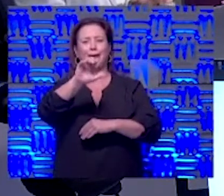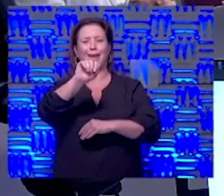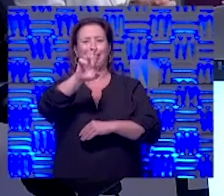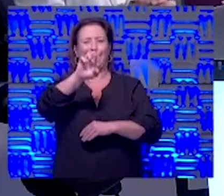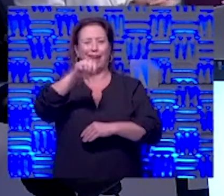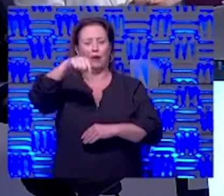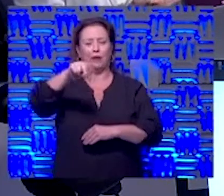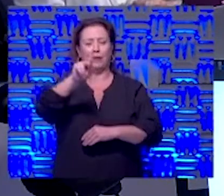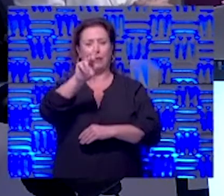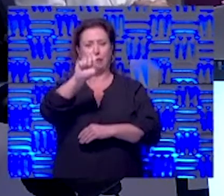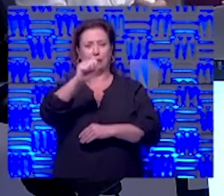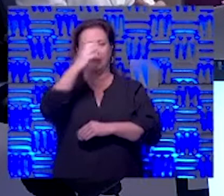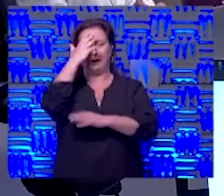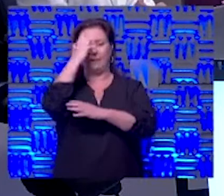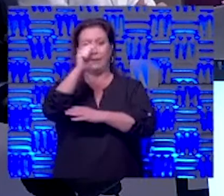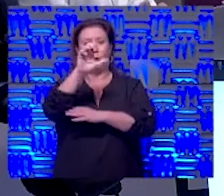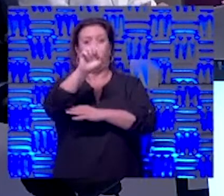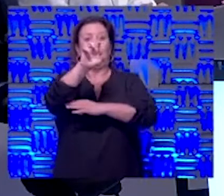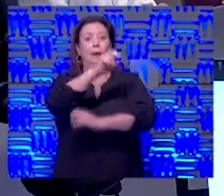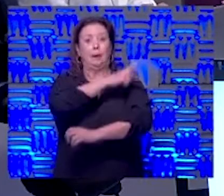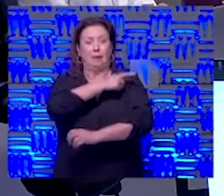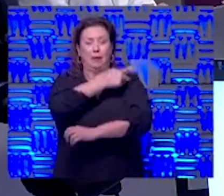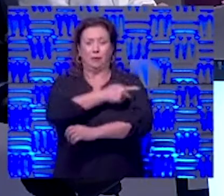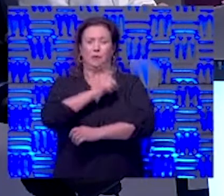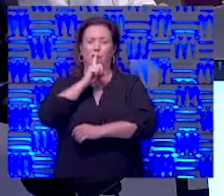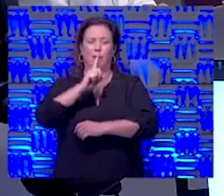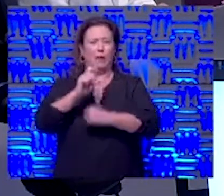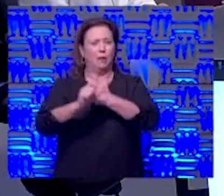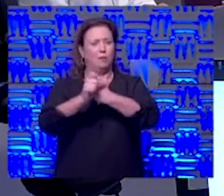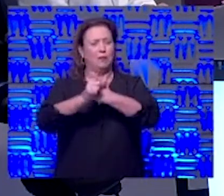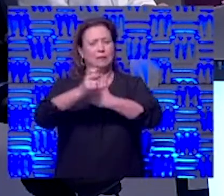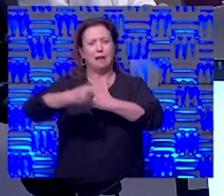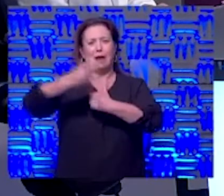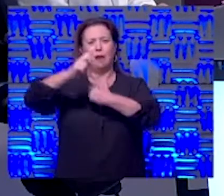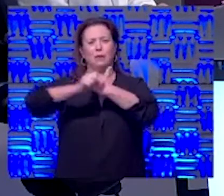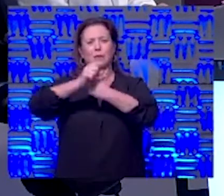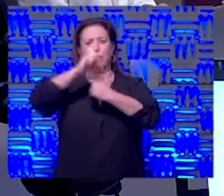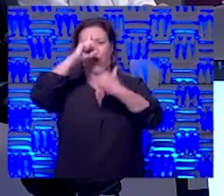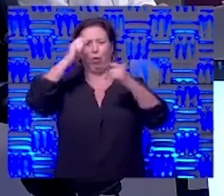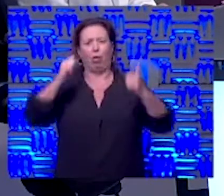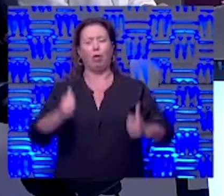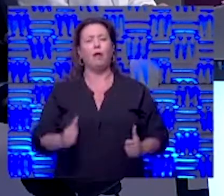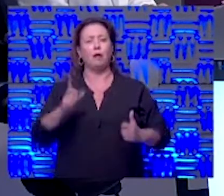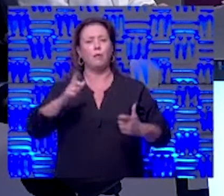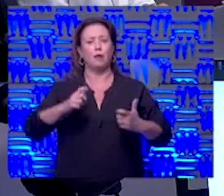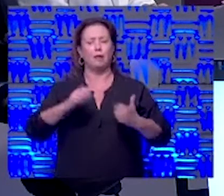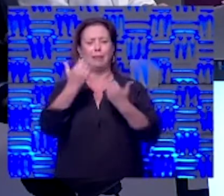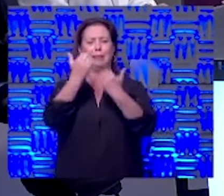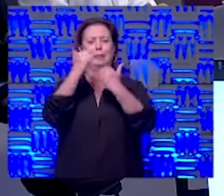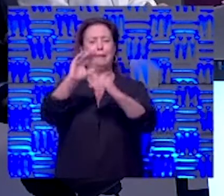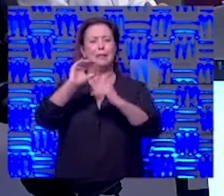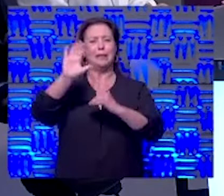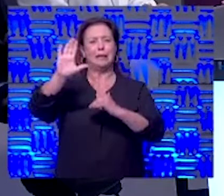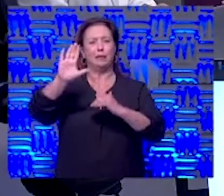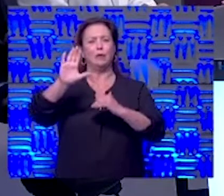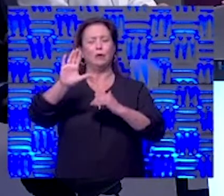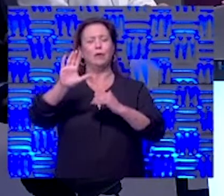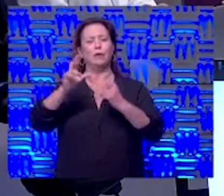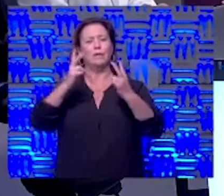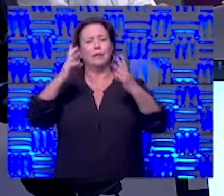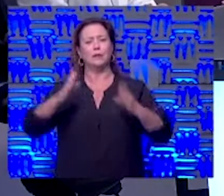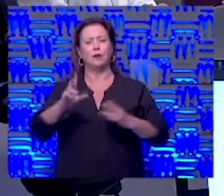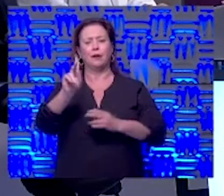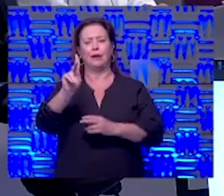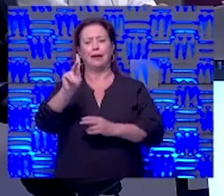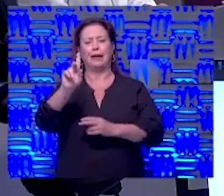Kansas? Our memory care patients are at great risk for significant deterioration from limiting visitors, and KDHE requires